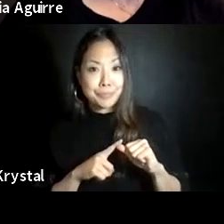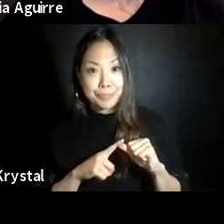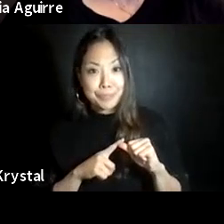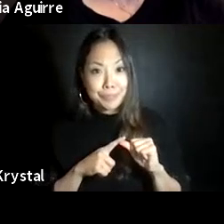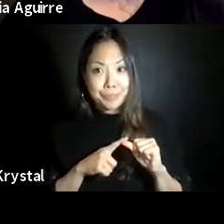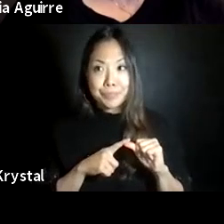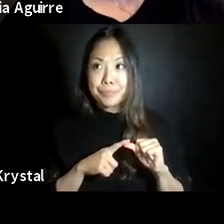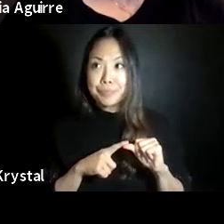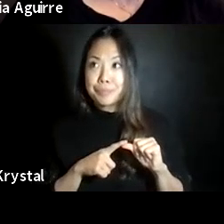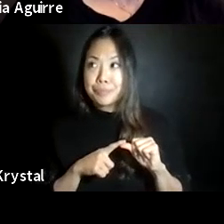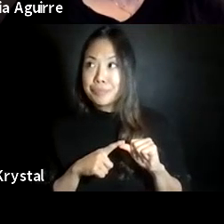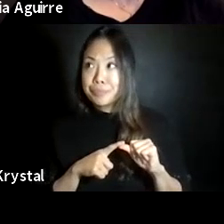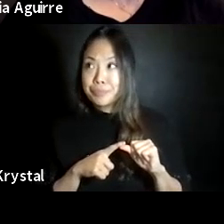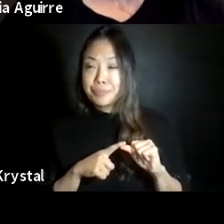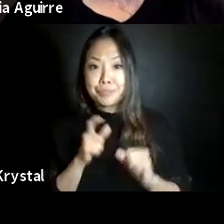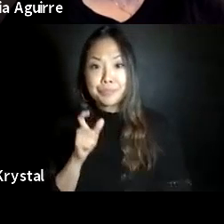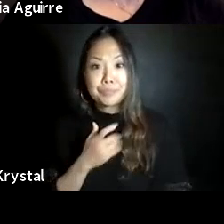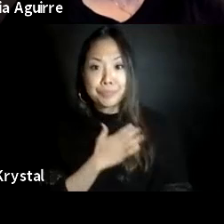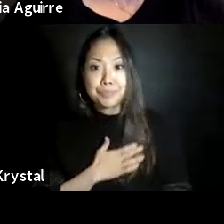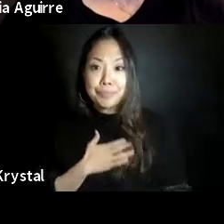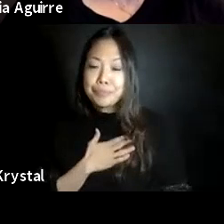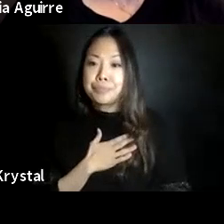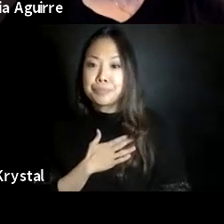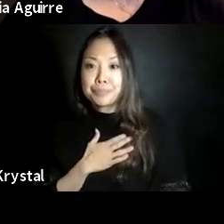turn on your camera and